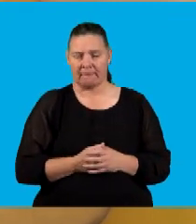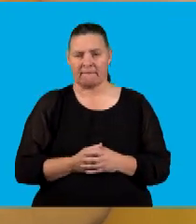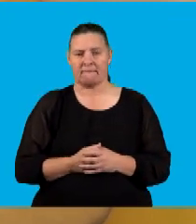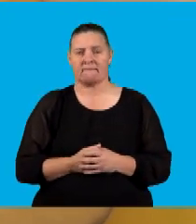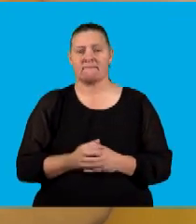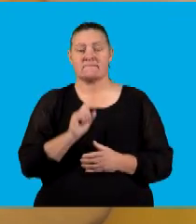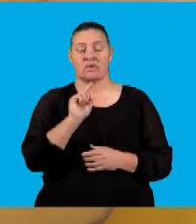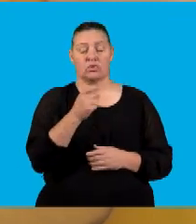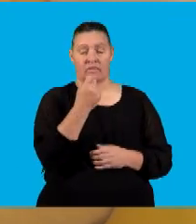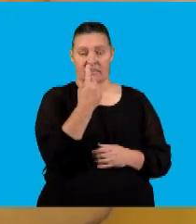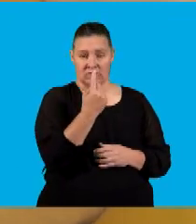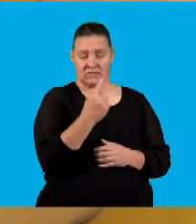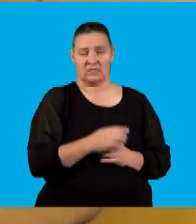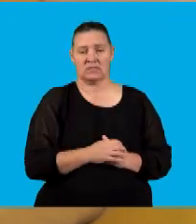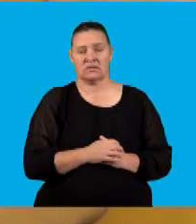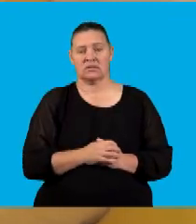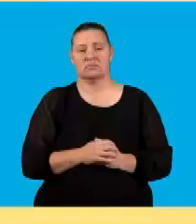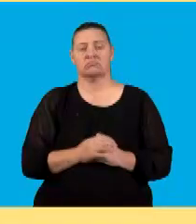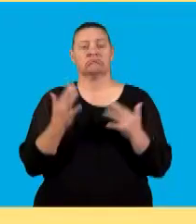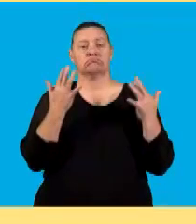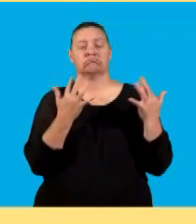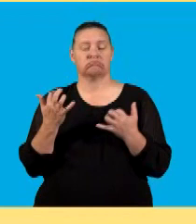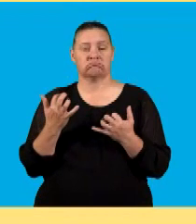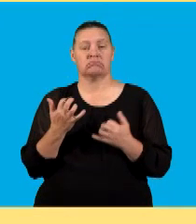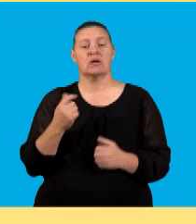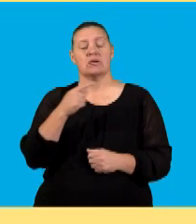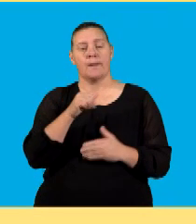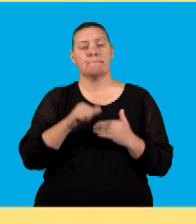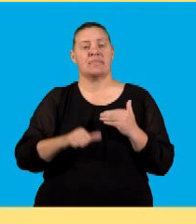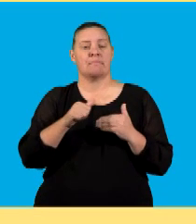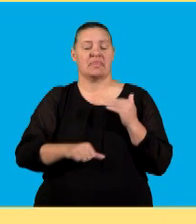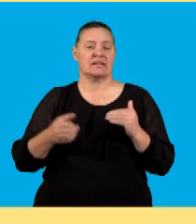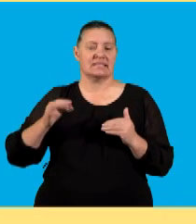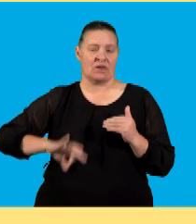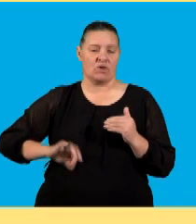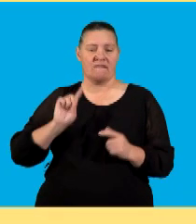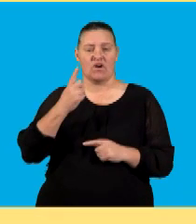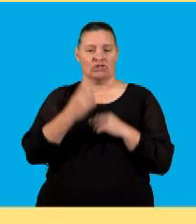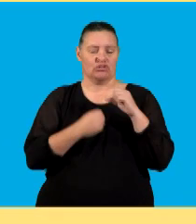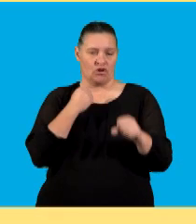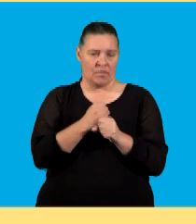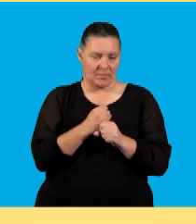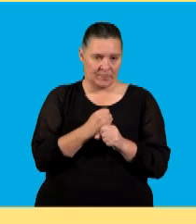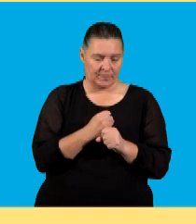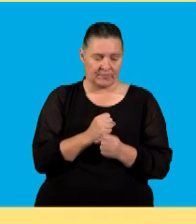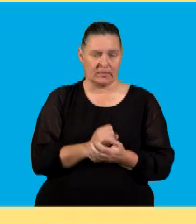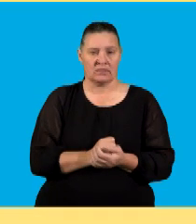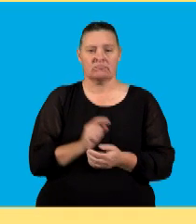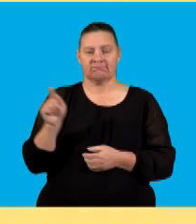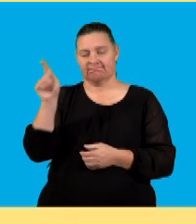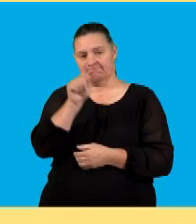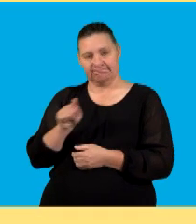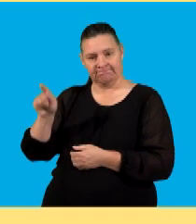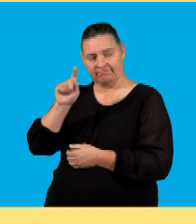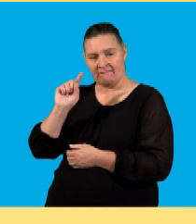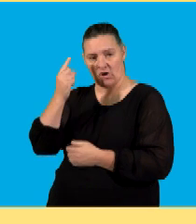see. Here's the first question. It says, calculate Gwen's monthly salary in her first year of employment. So